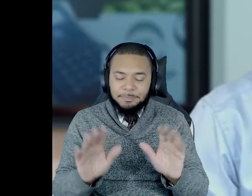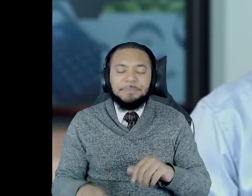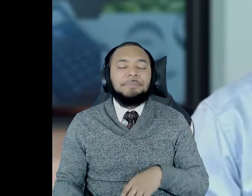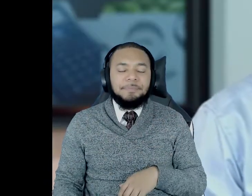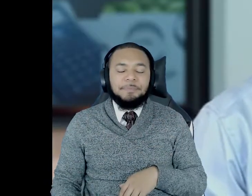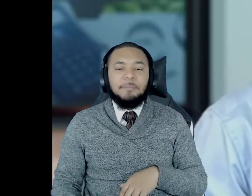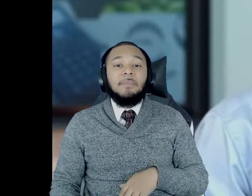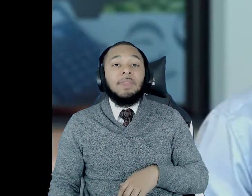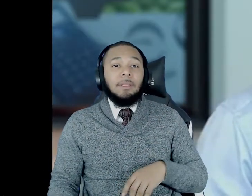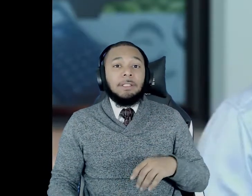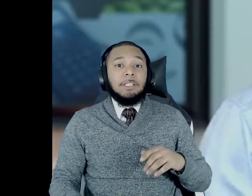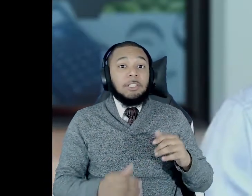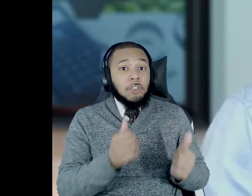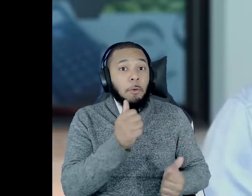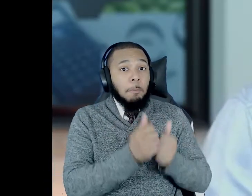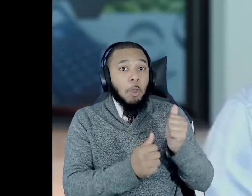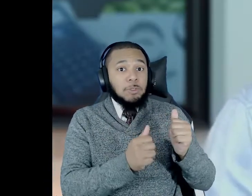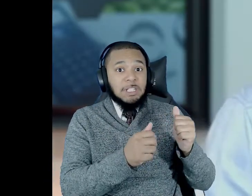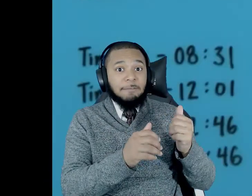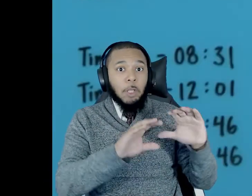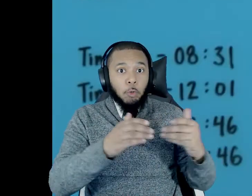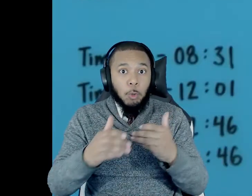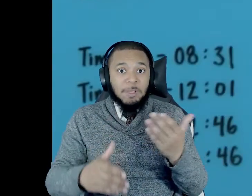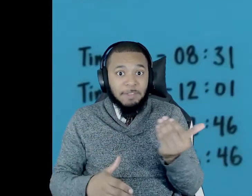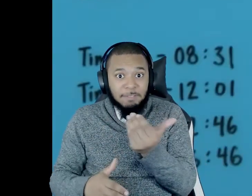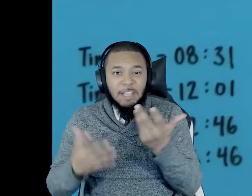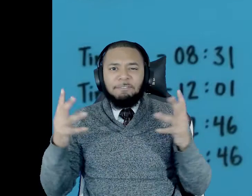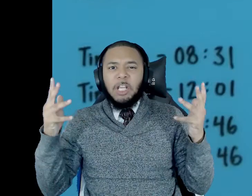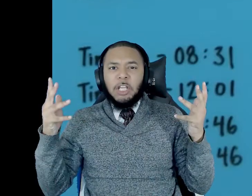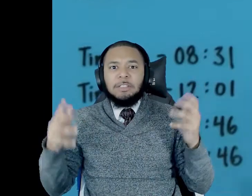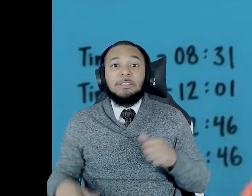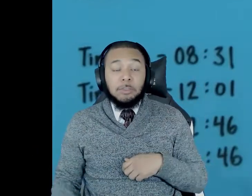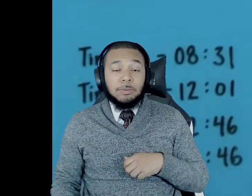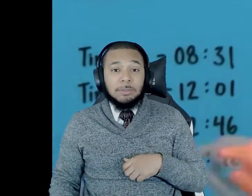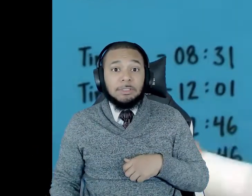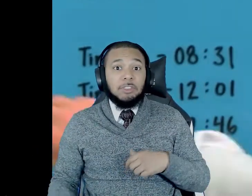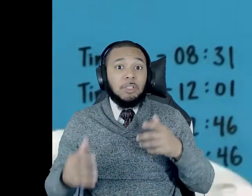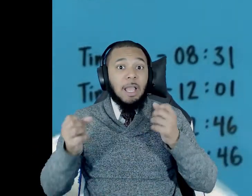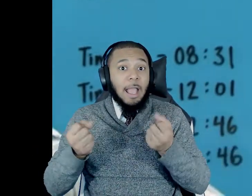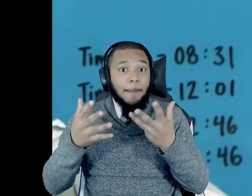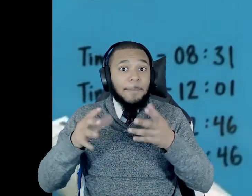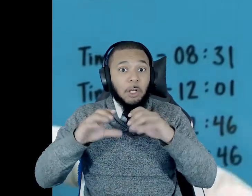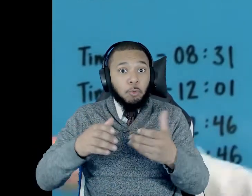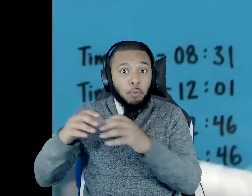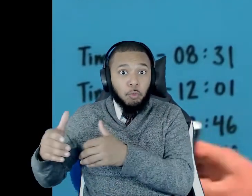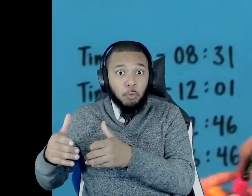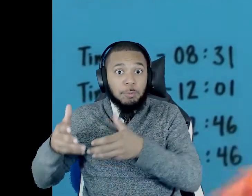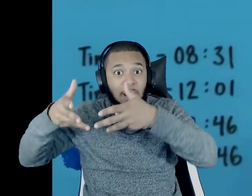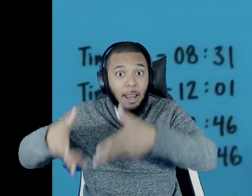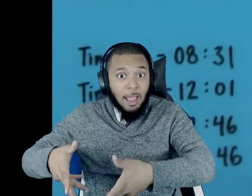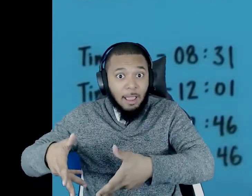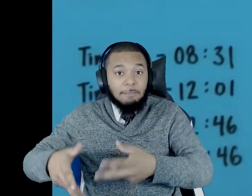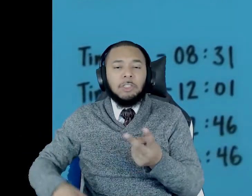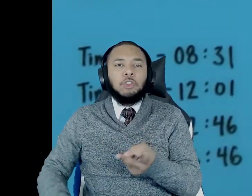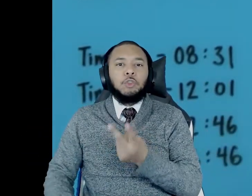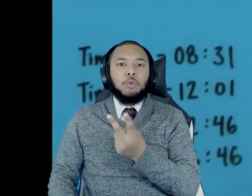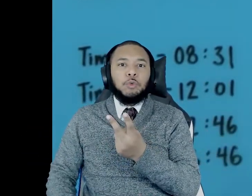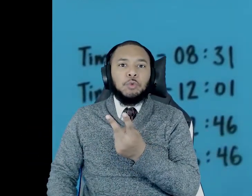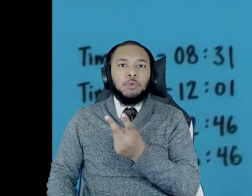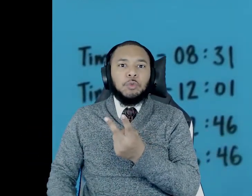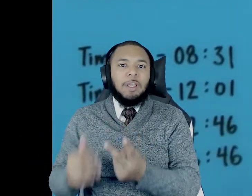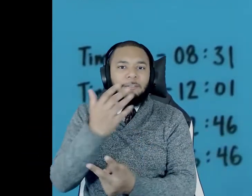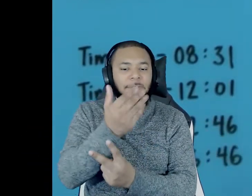you've done most of the groups already. You've done 15 times 10 of the groups. There's only 2 more groups left.